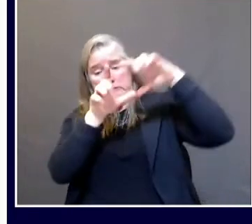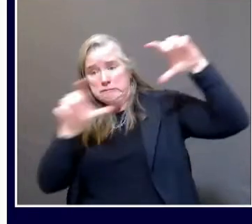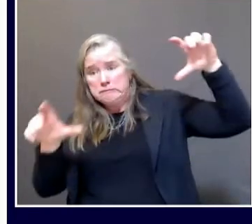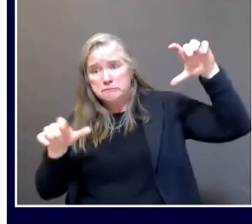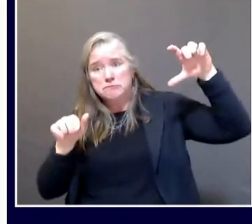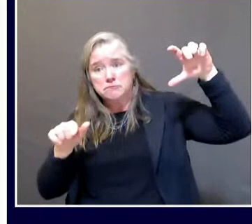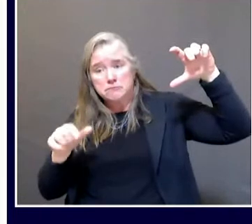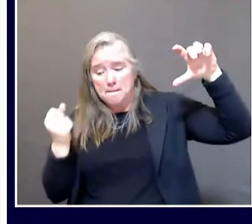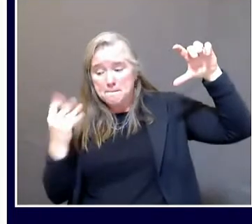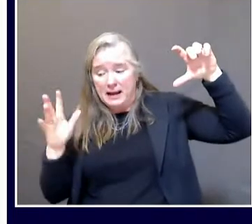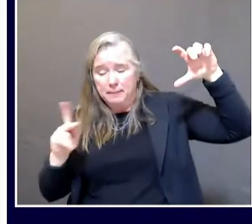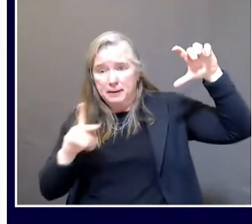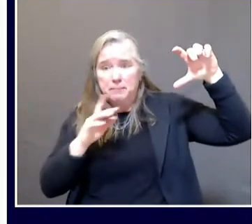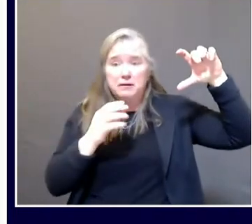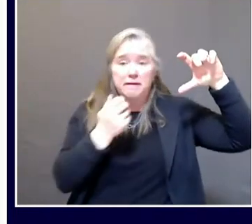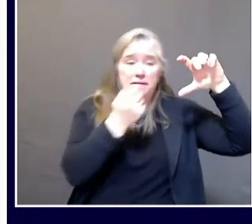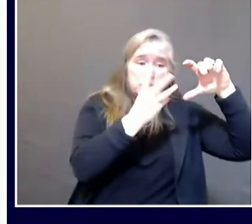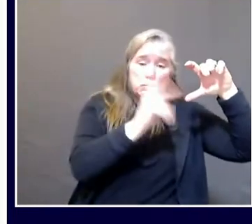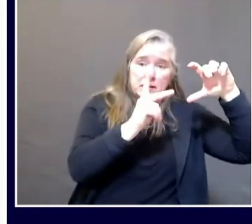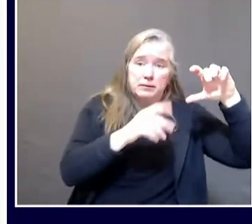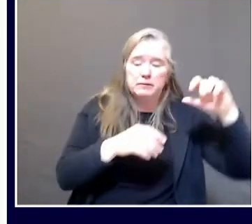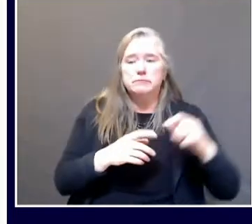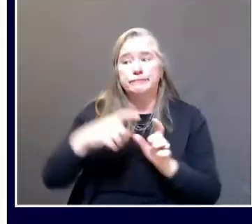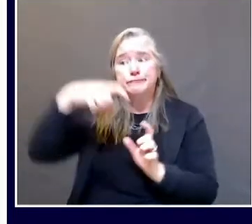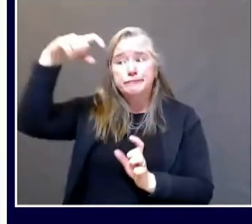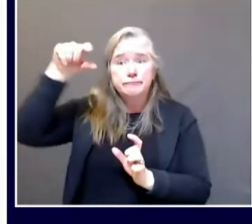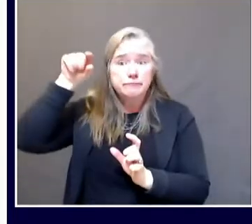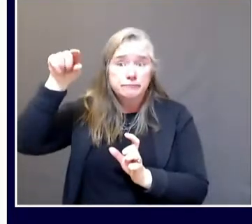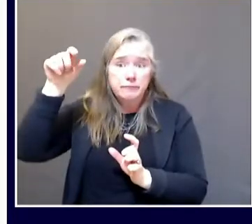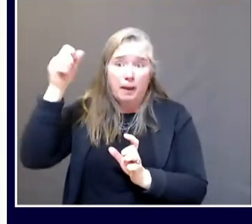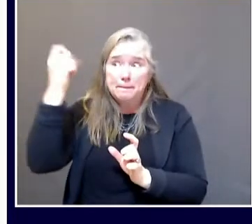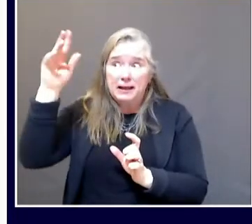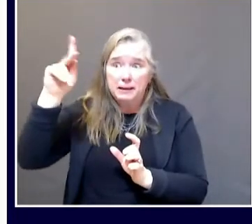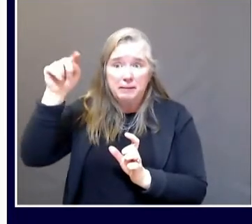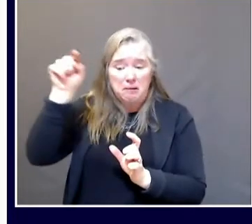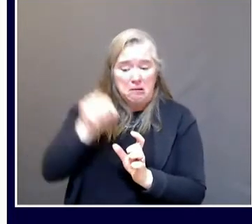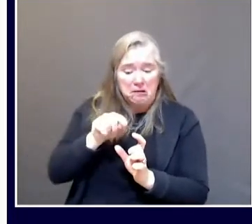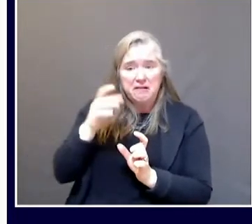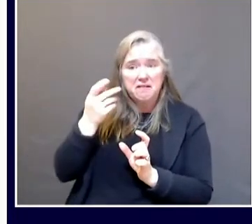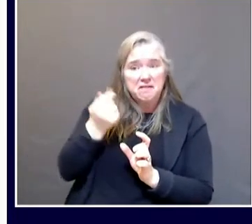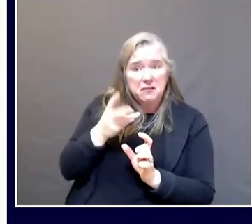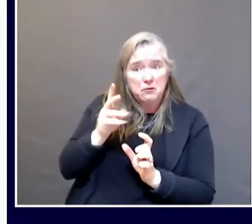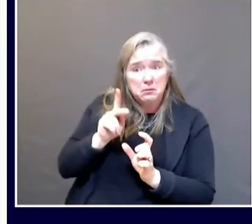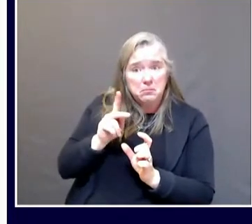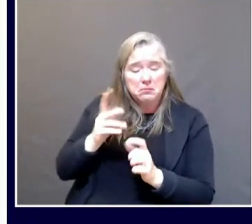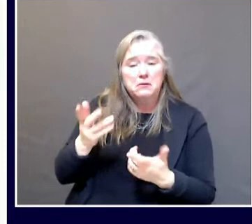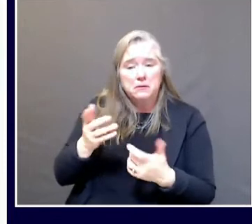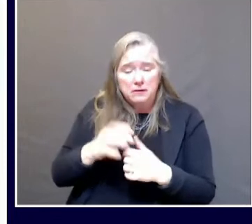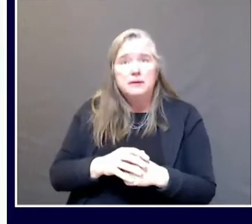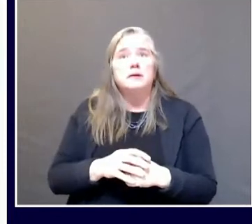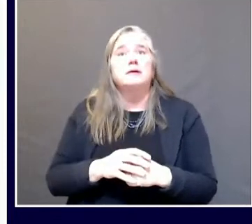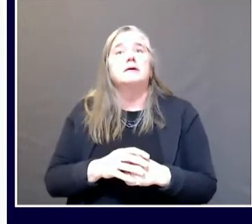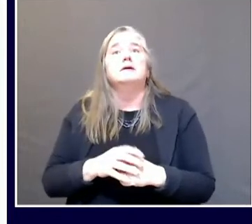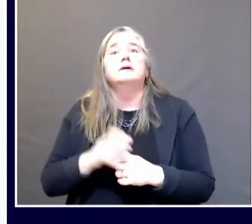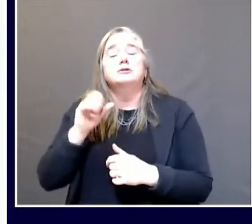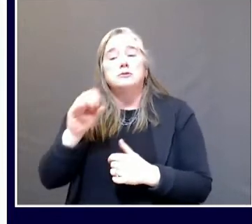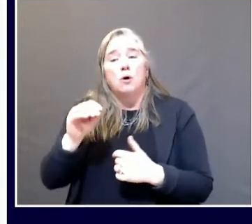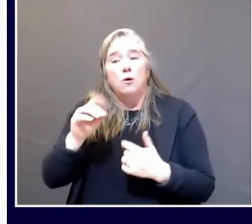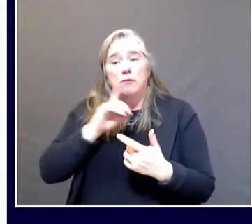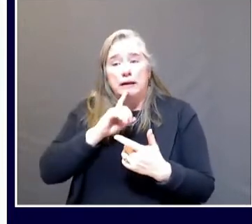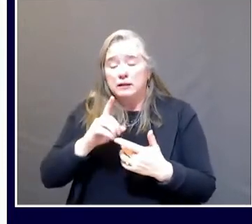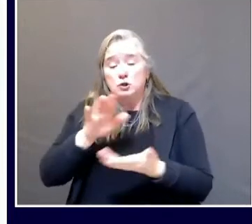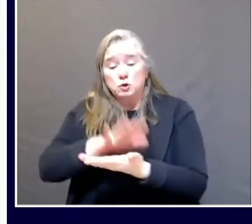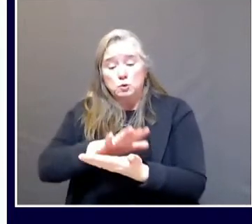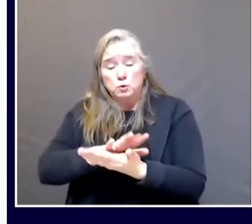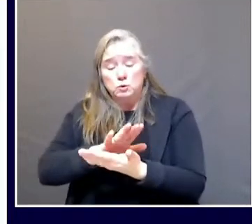our superintendents, school principals, and other school actors, school board members, make decisions about in-person learning or not. The